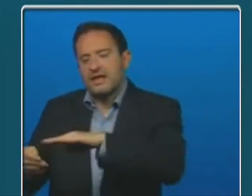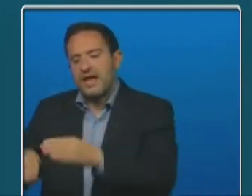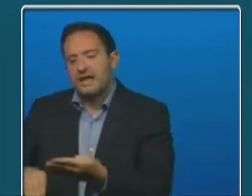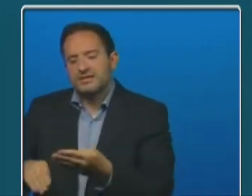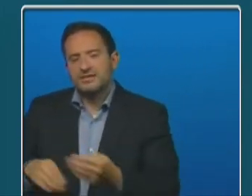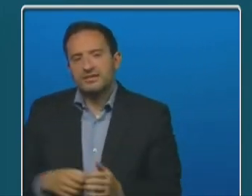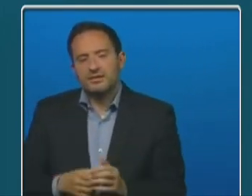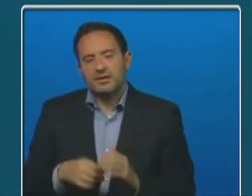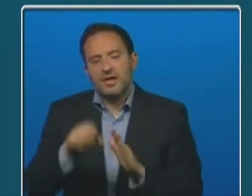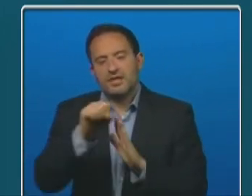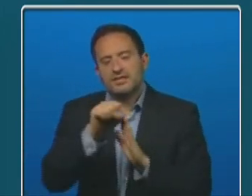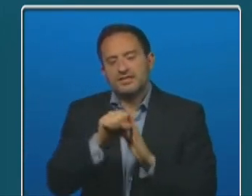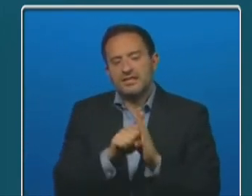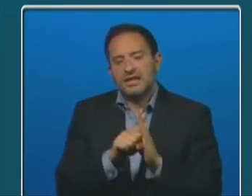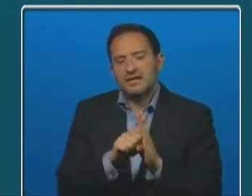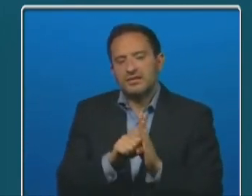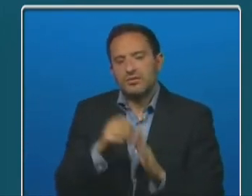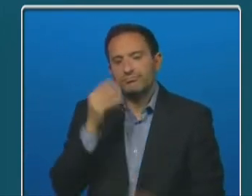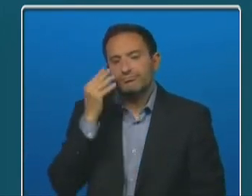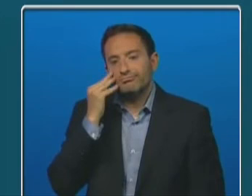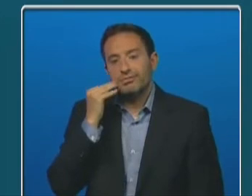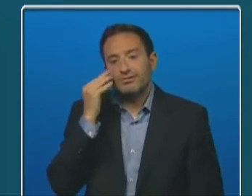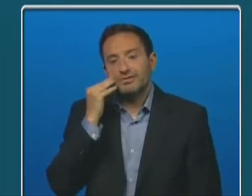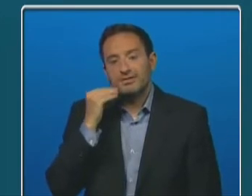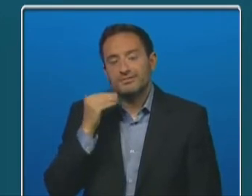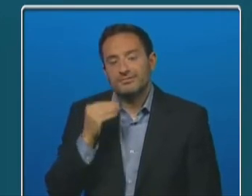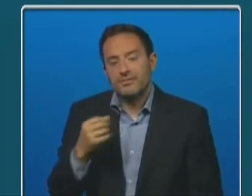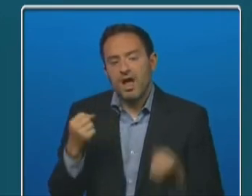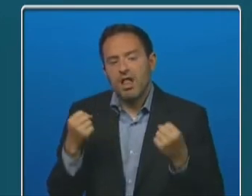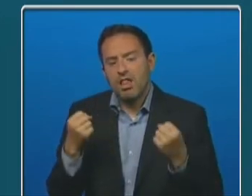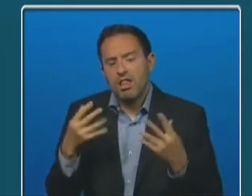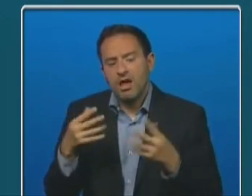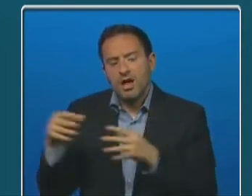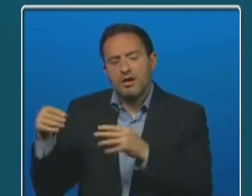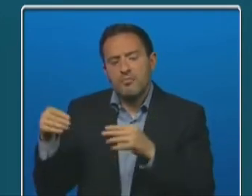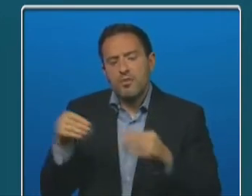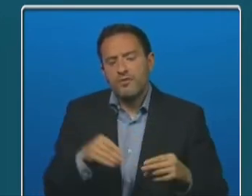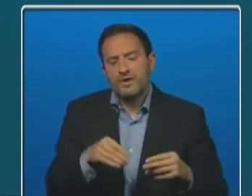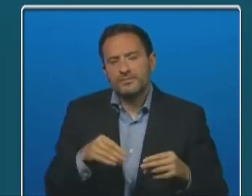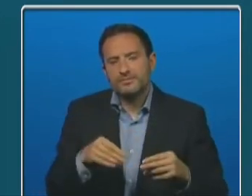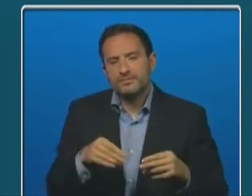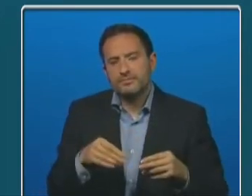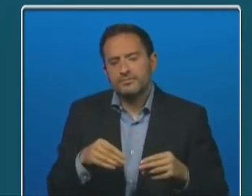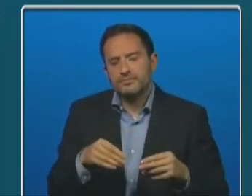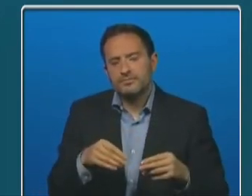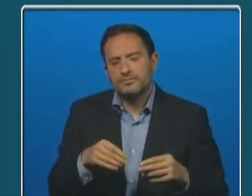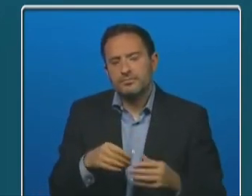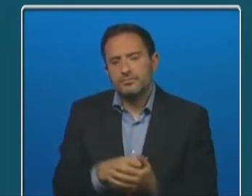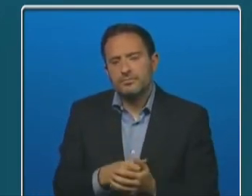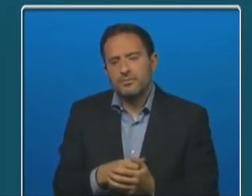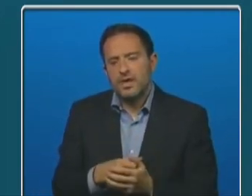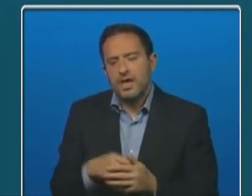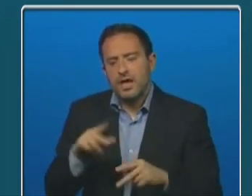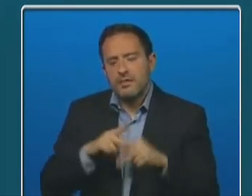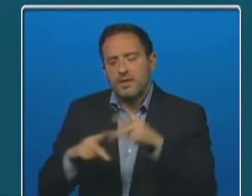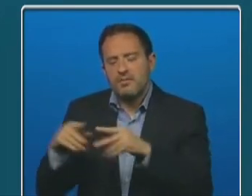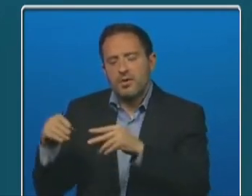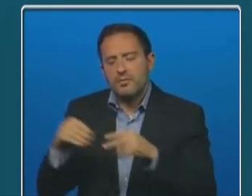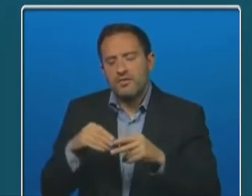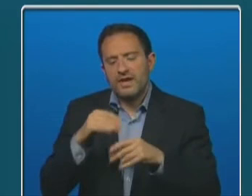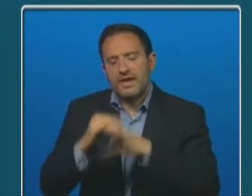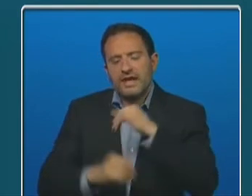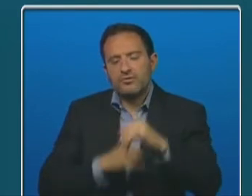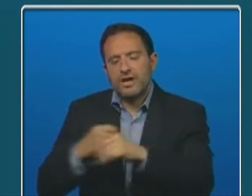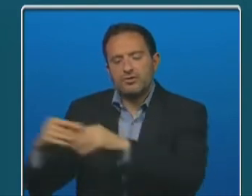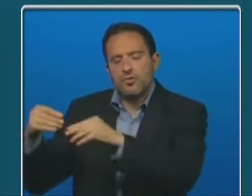of states are also experiencing a lot of migration, net migration, be it people moving